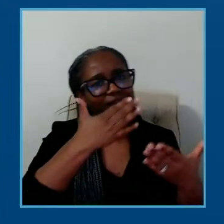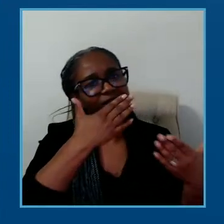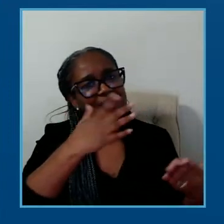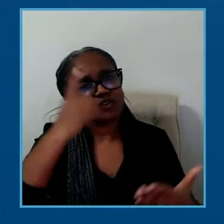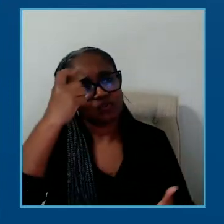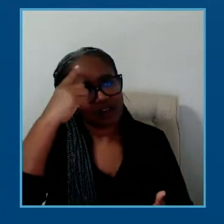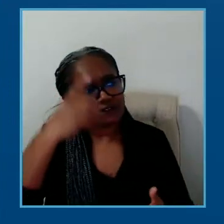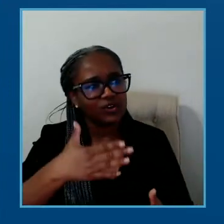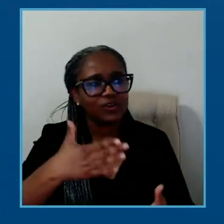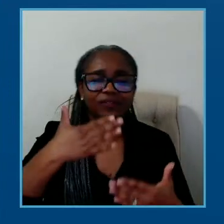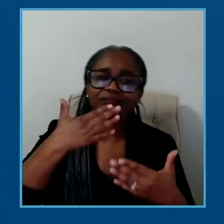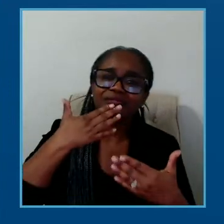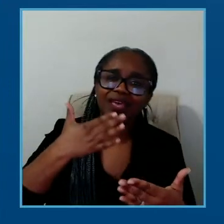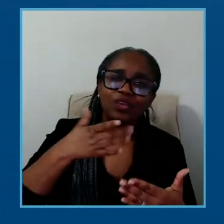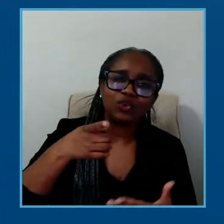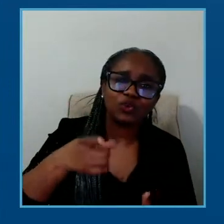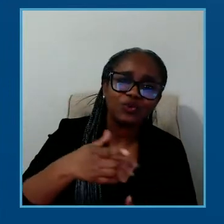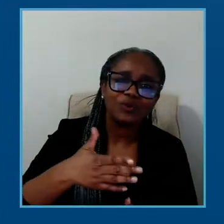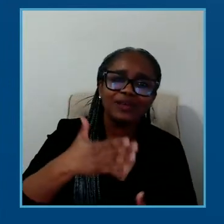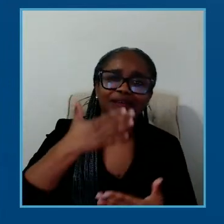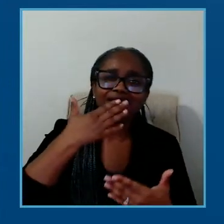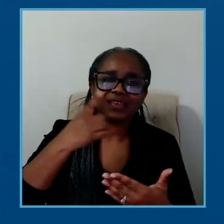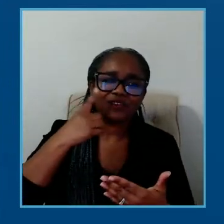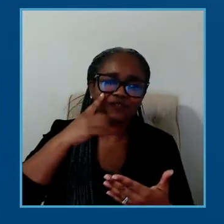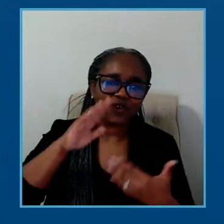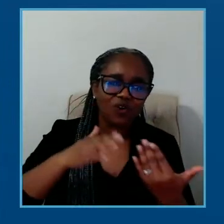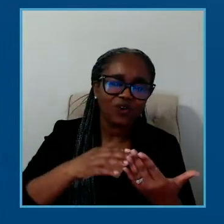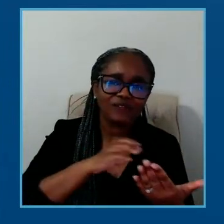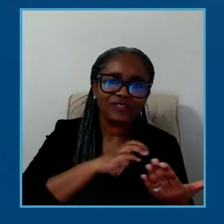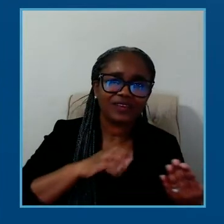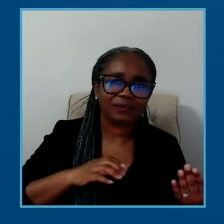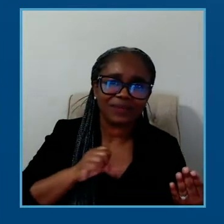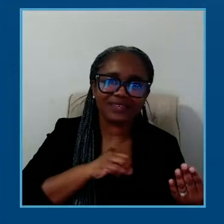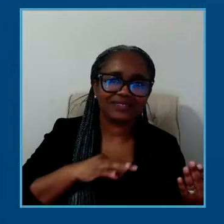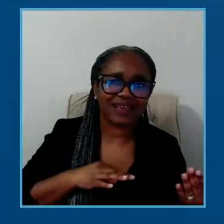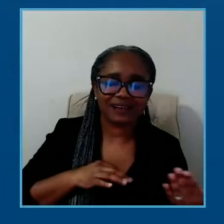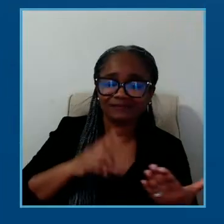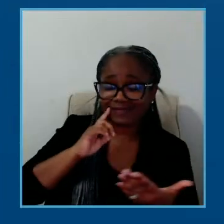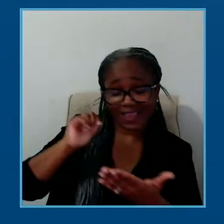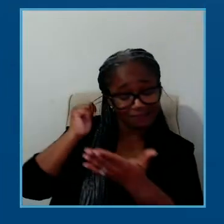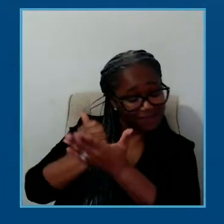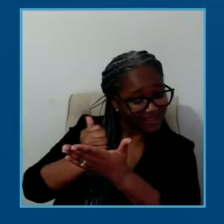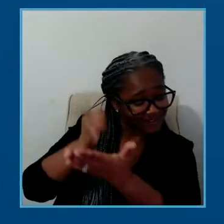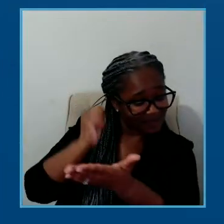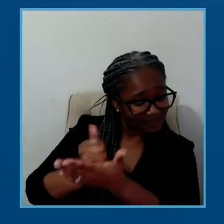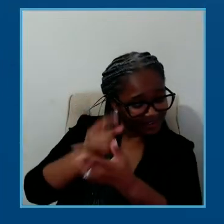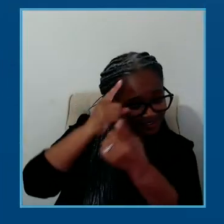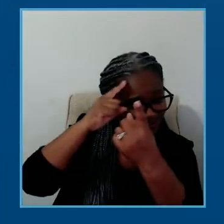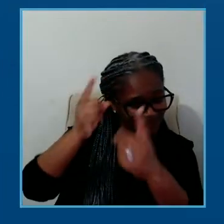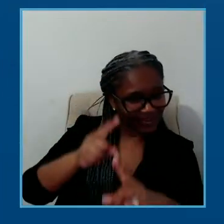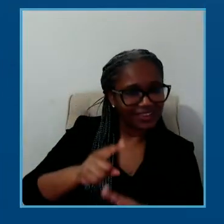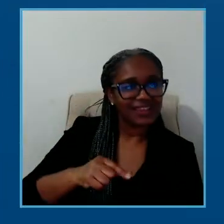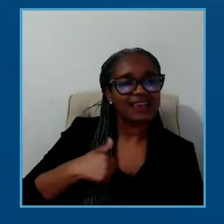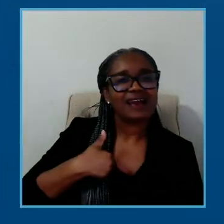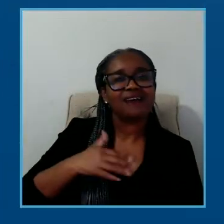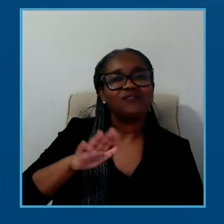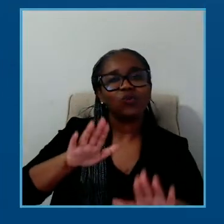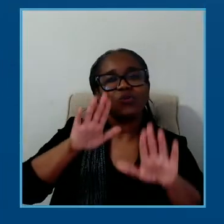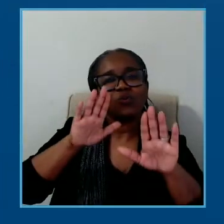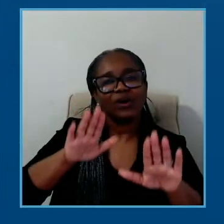everyone, too. Yes, thanks, everybody. And to the committee staff, thank you. Amen, amen. And have a wonderful rest of your